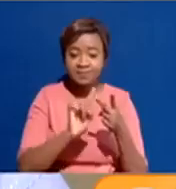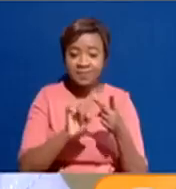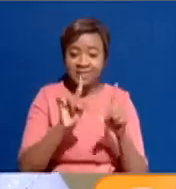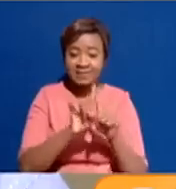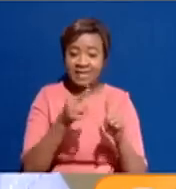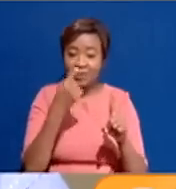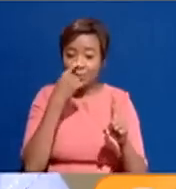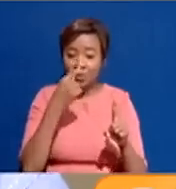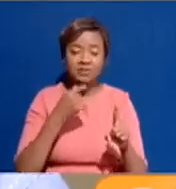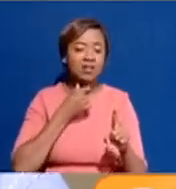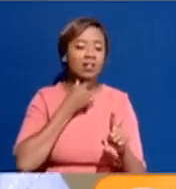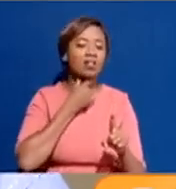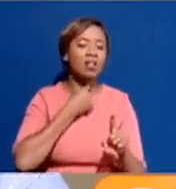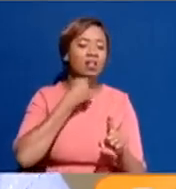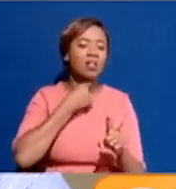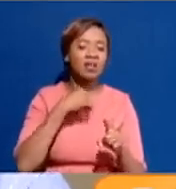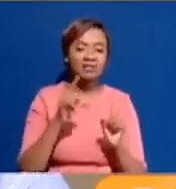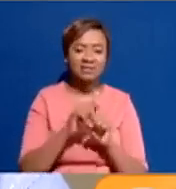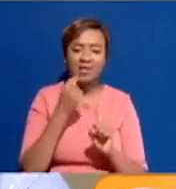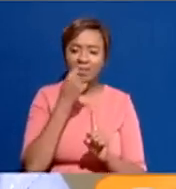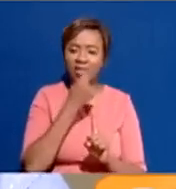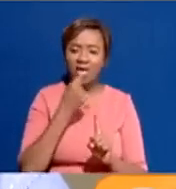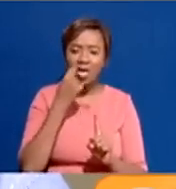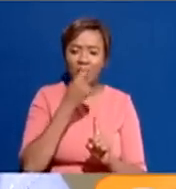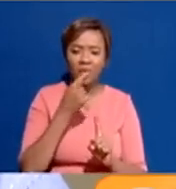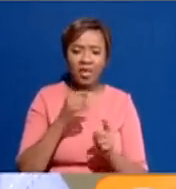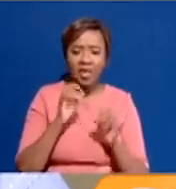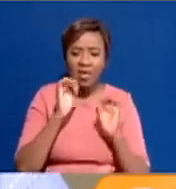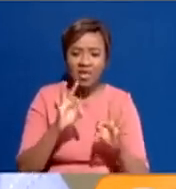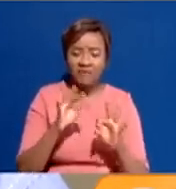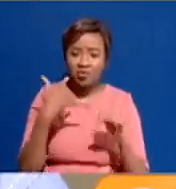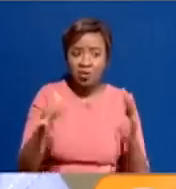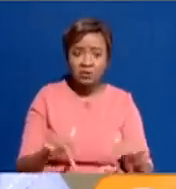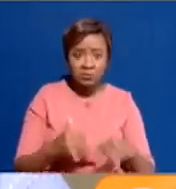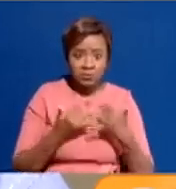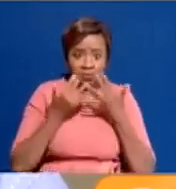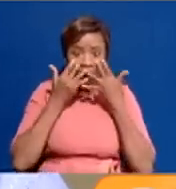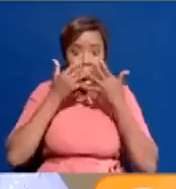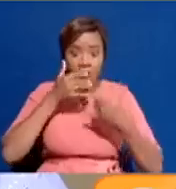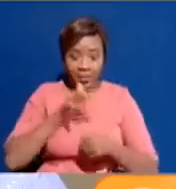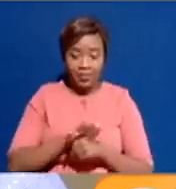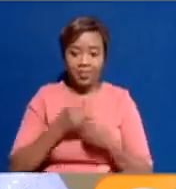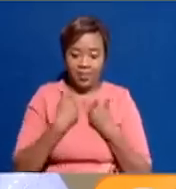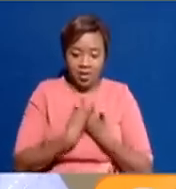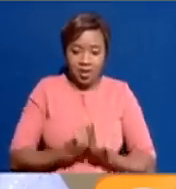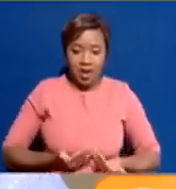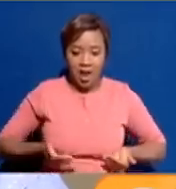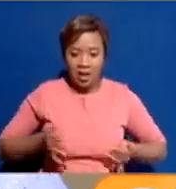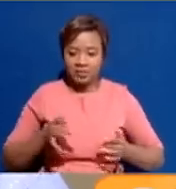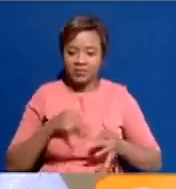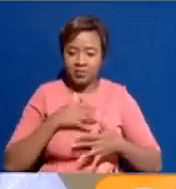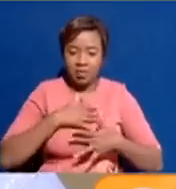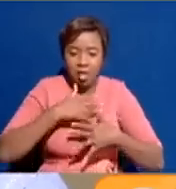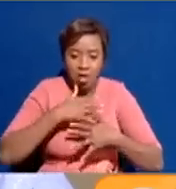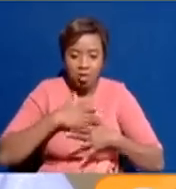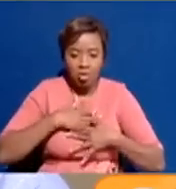nose, your throat, and your mouth. Okay, and if you get a significant amount of inhalation, then also your lungs may actually get involved,